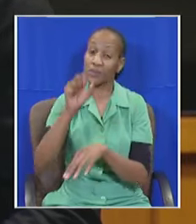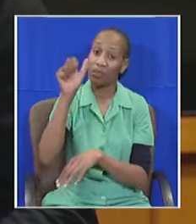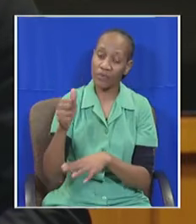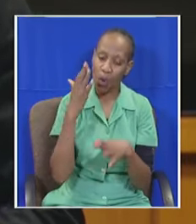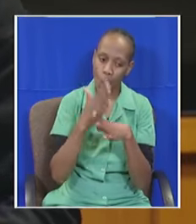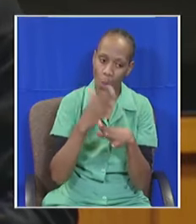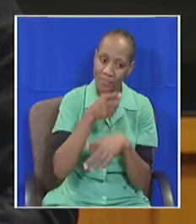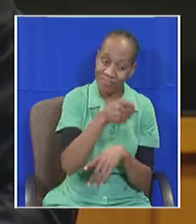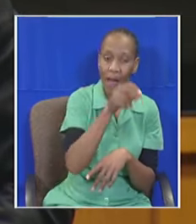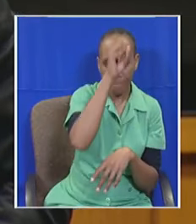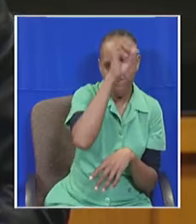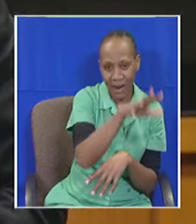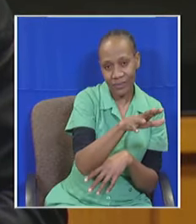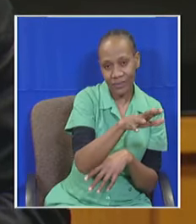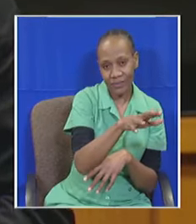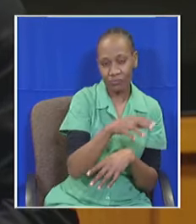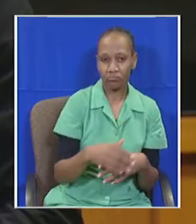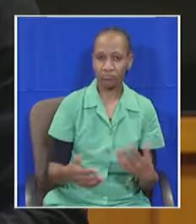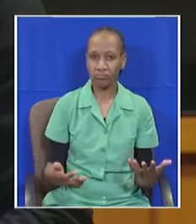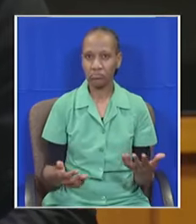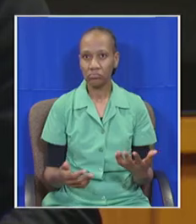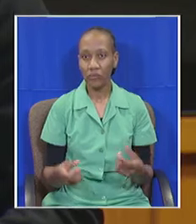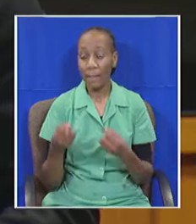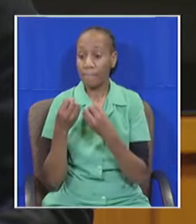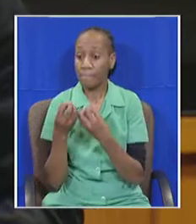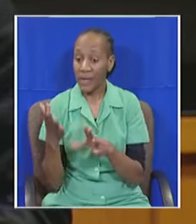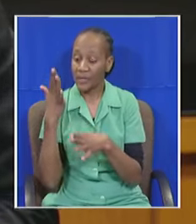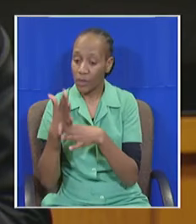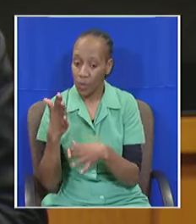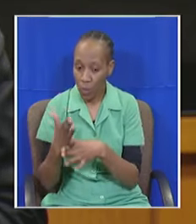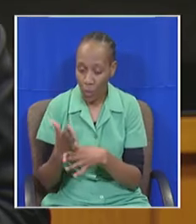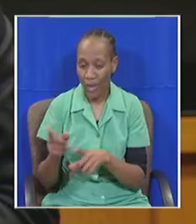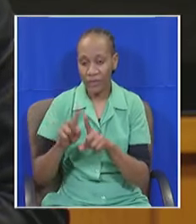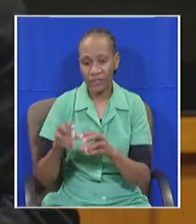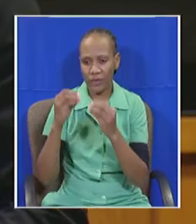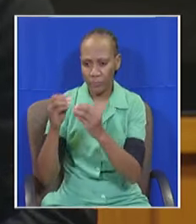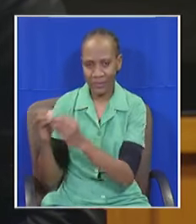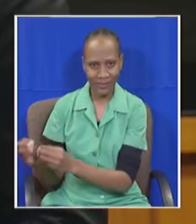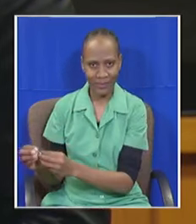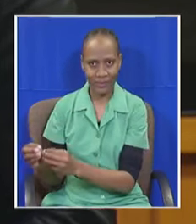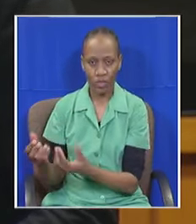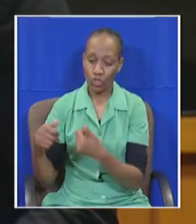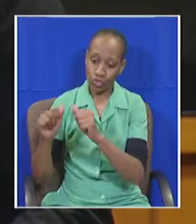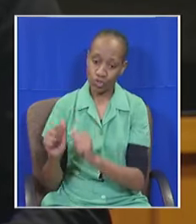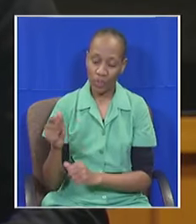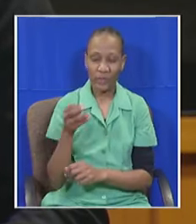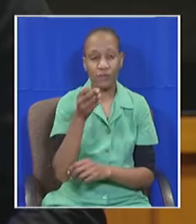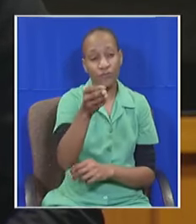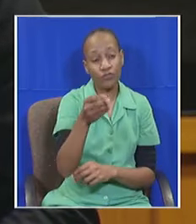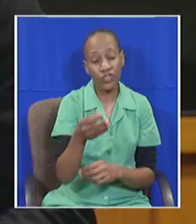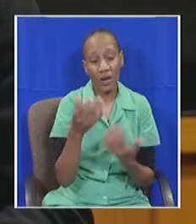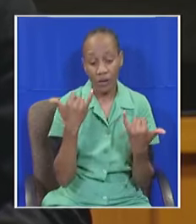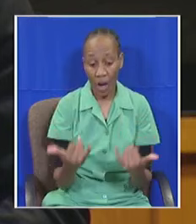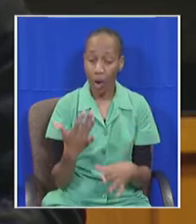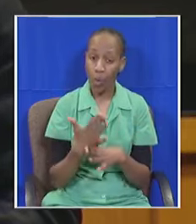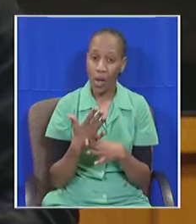directly for the mines. At least as many gain work in associated industries. Chairperson, the future of their jobs are now